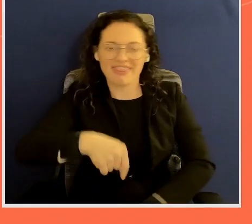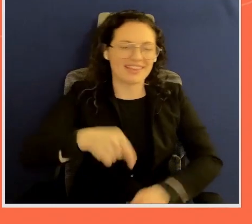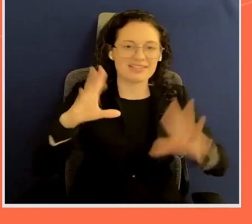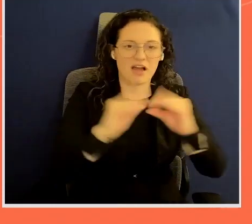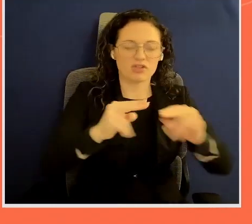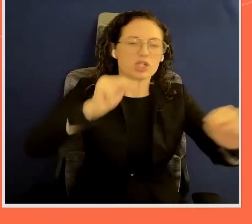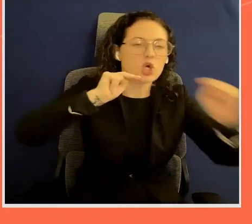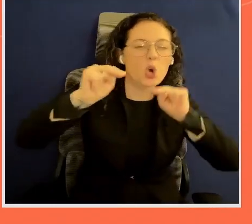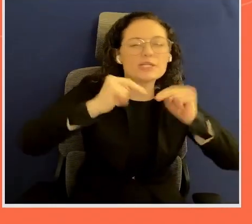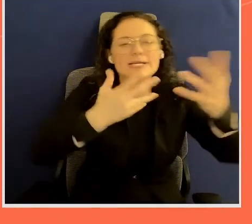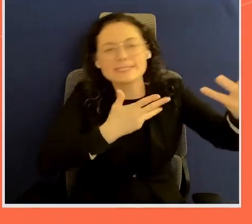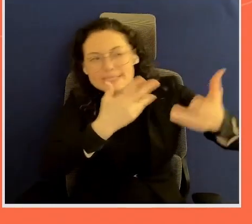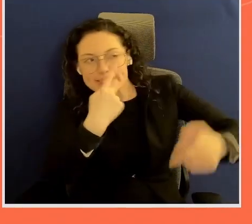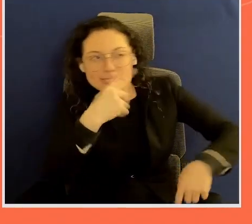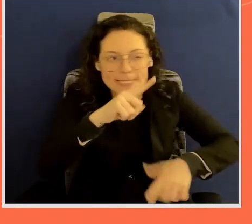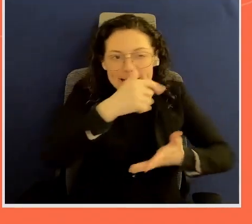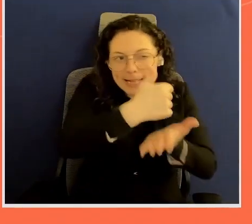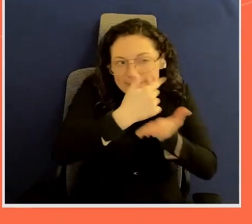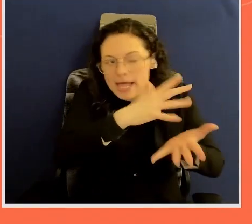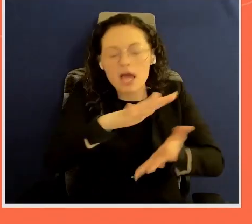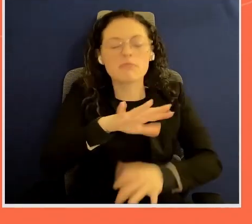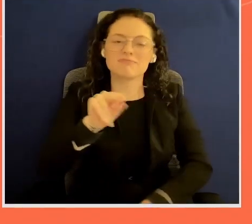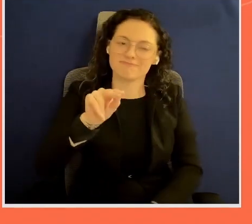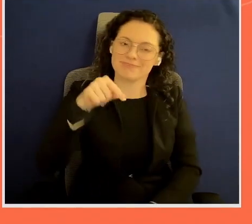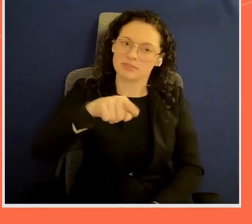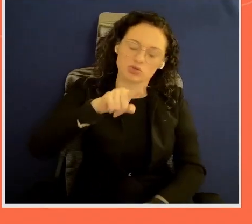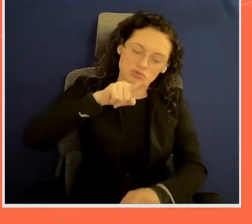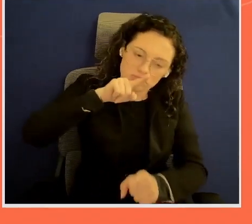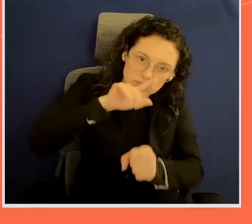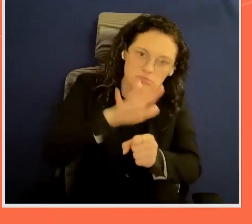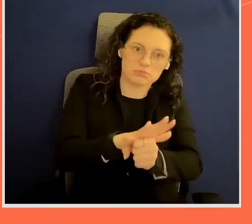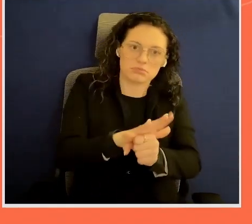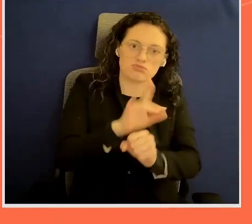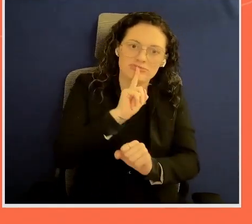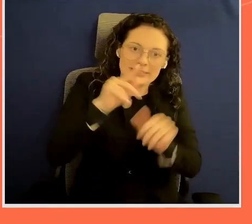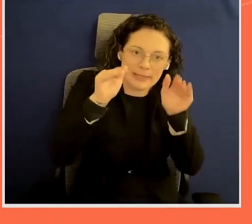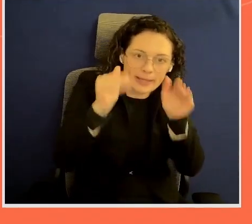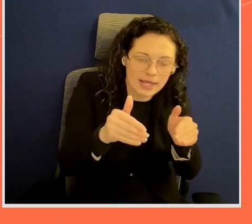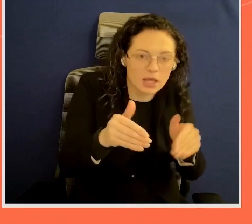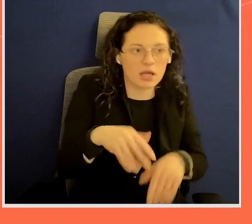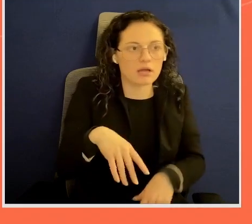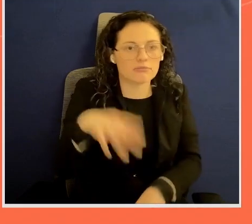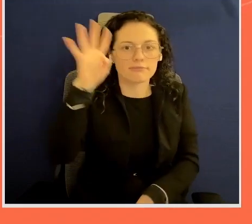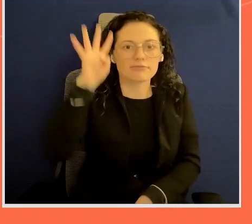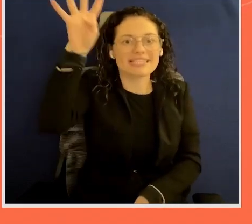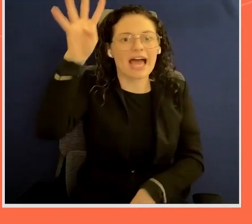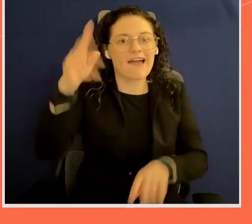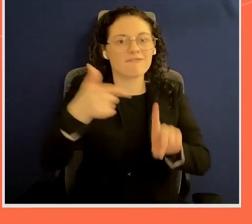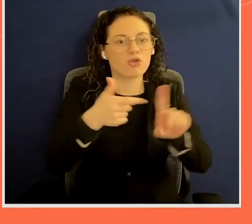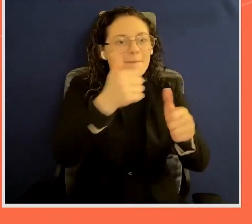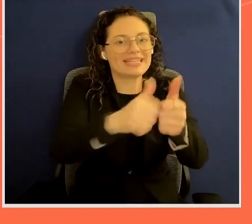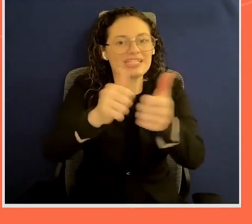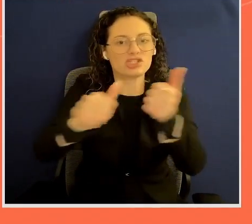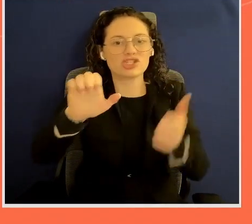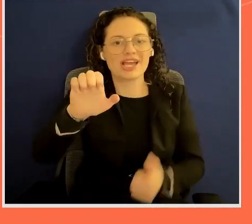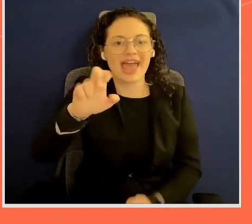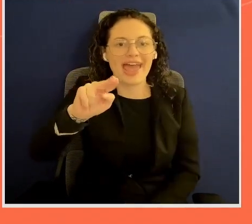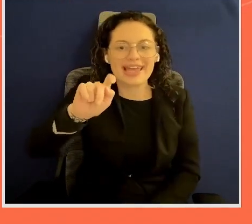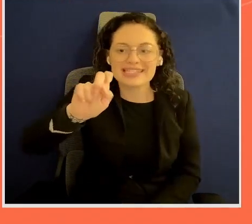next generation of fisheries while maintaining the integrity of the sanctuary's protection in ways that can